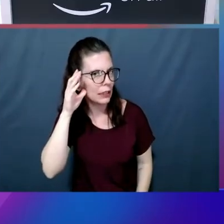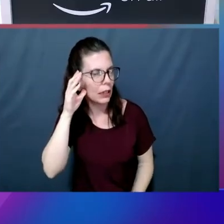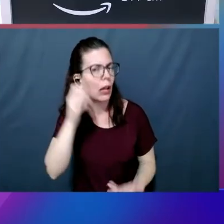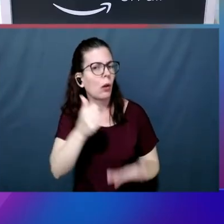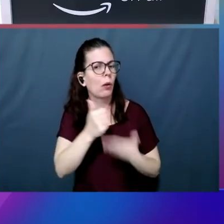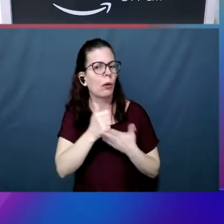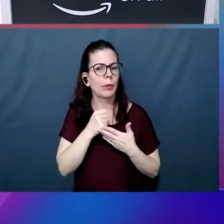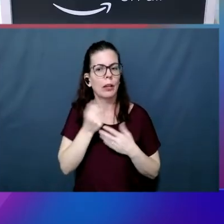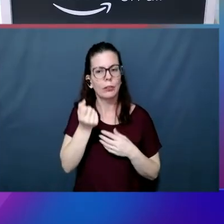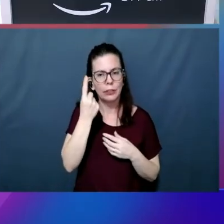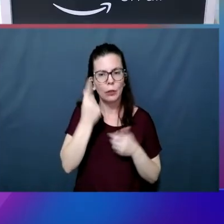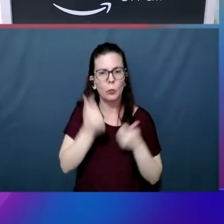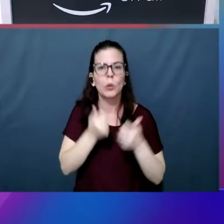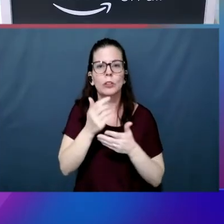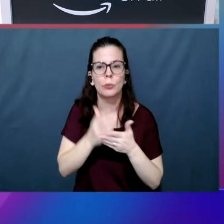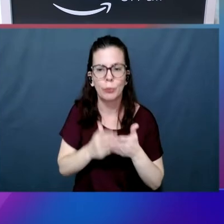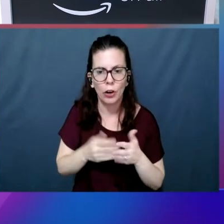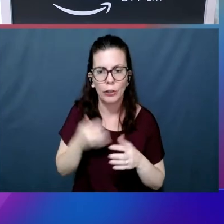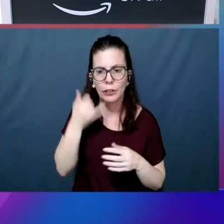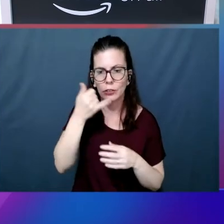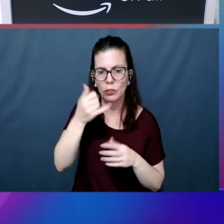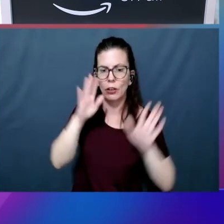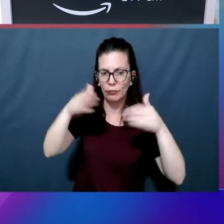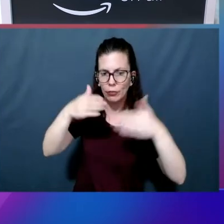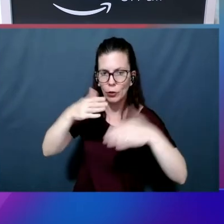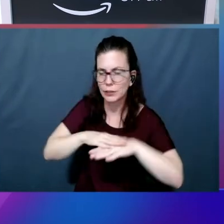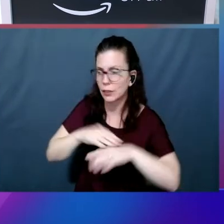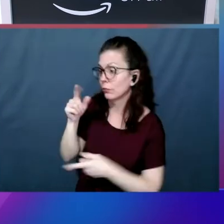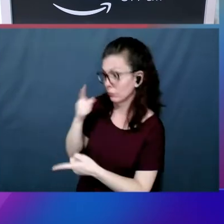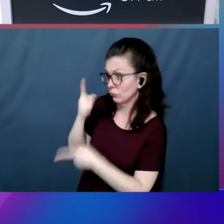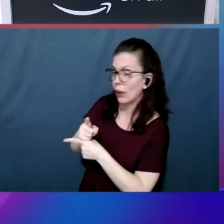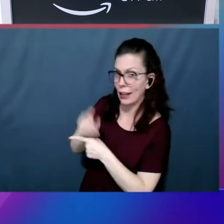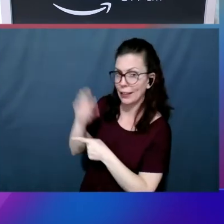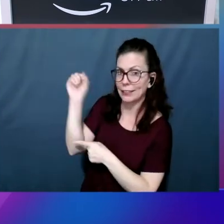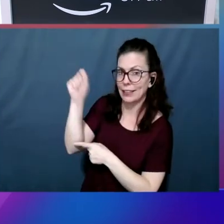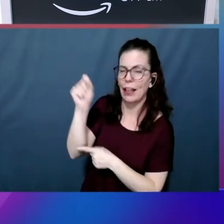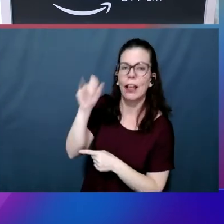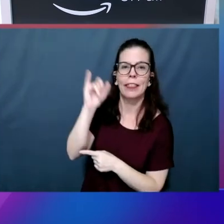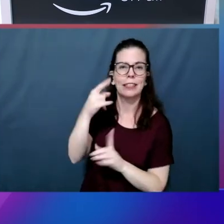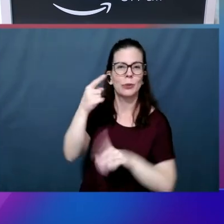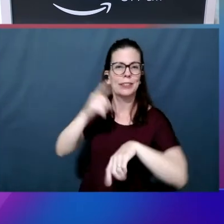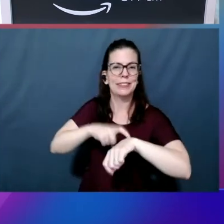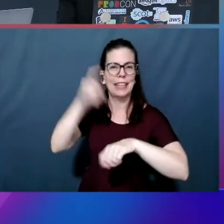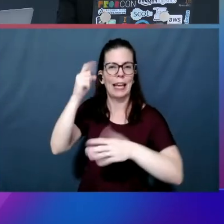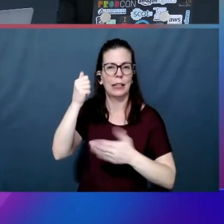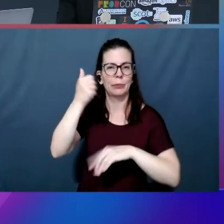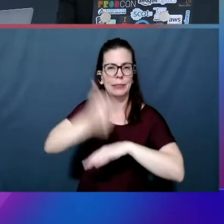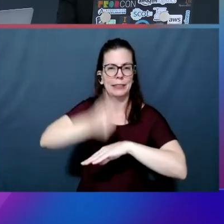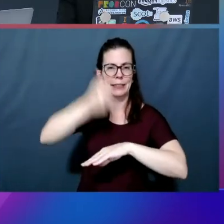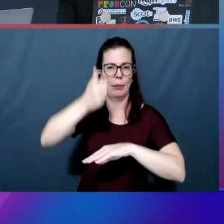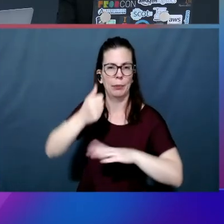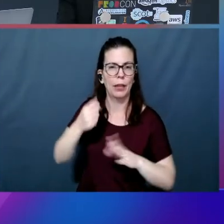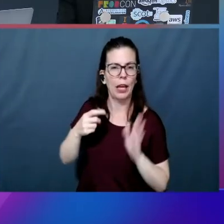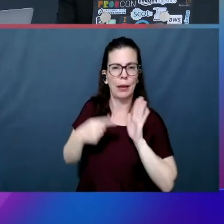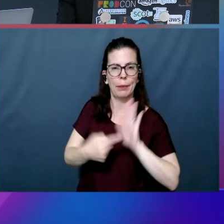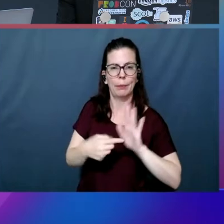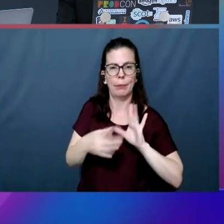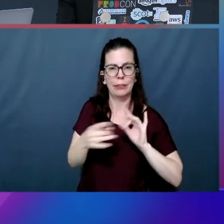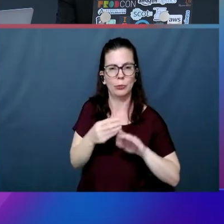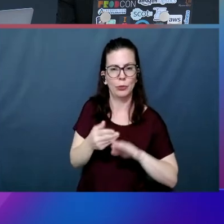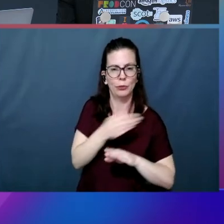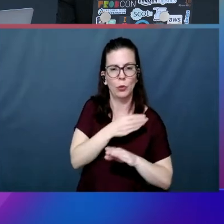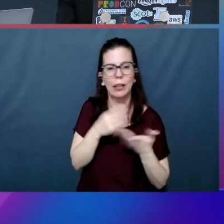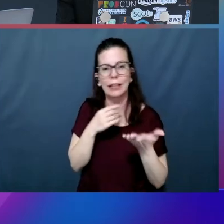of the call I should focus on. Exactly, and I think that's what the timestamps that you were alluding to a little earlier, like this is basically